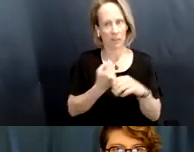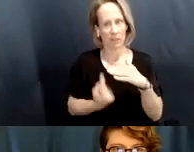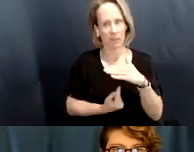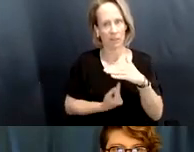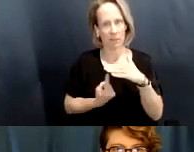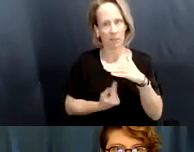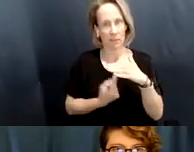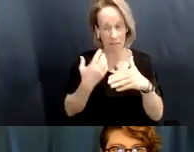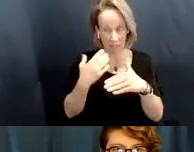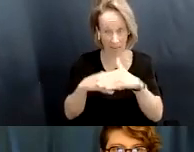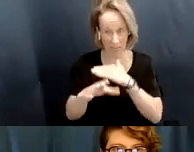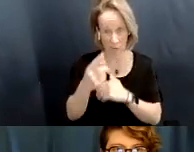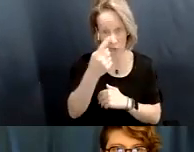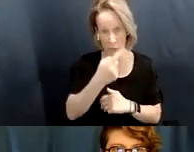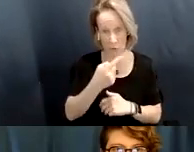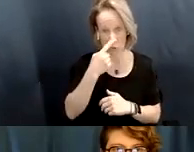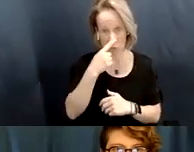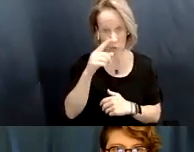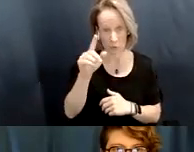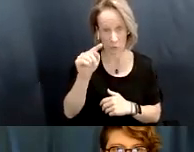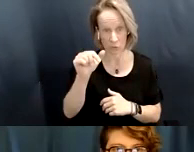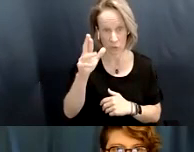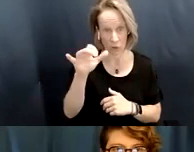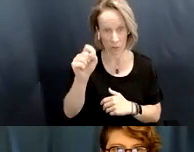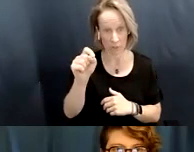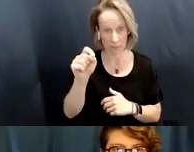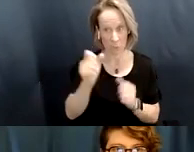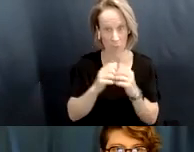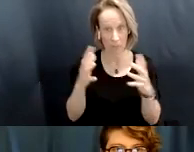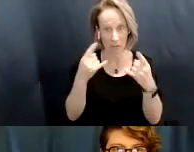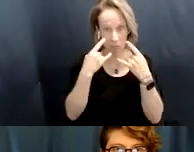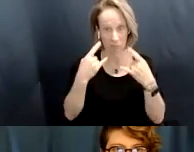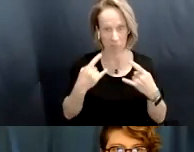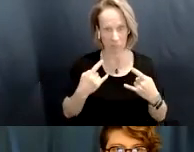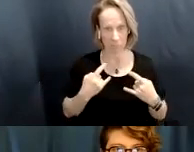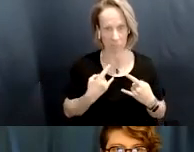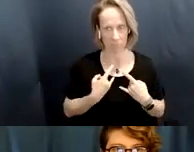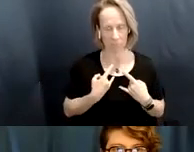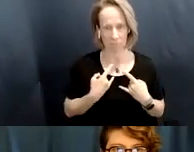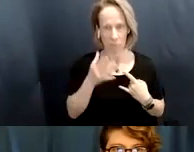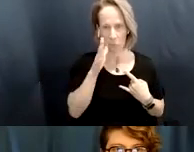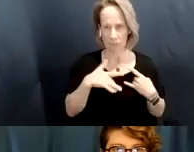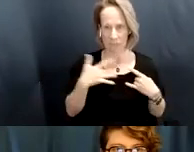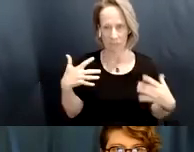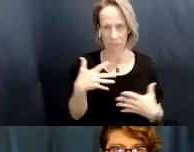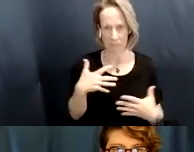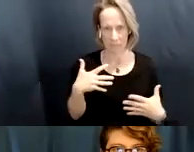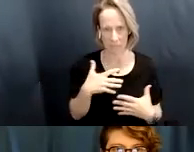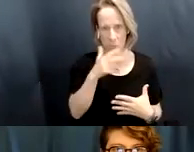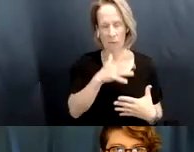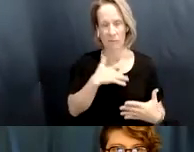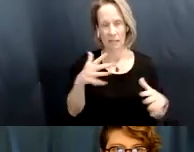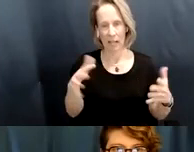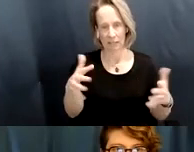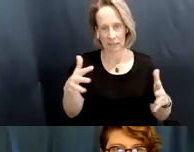mask? There's going to be some fear and some anxieties for all of us. And so what is going to happen is we might